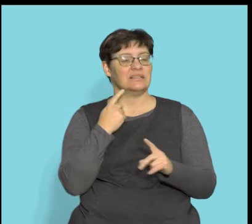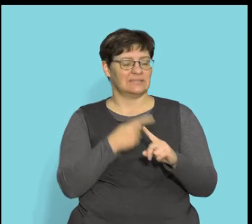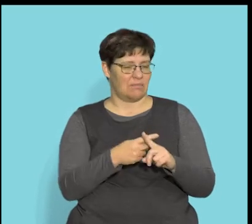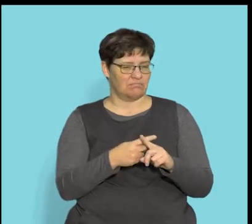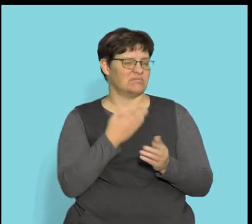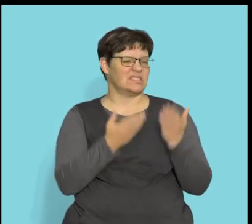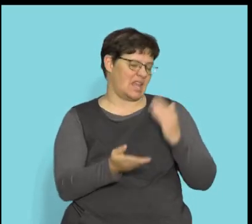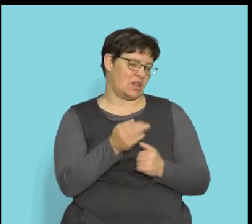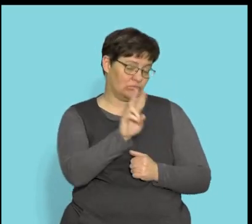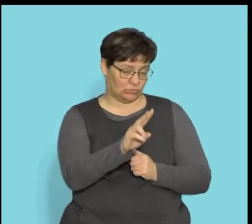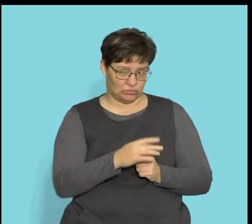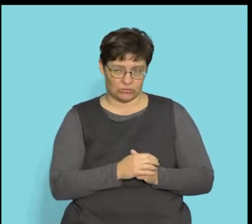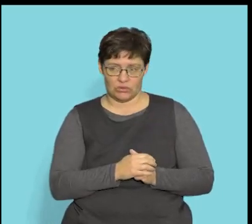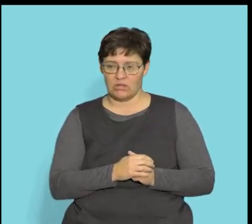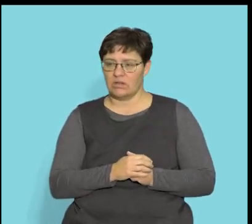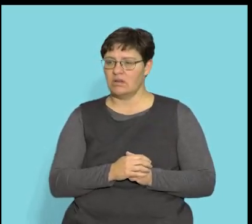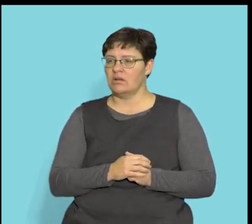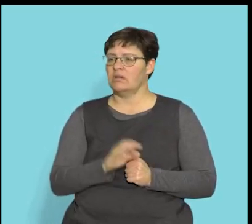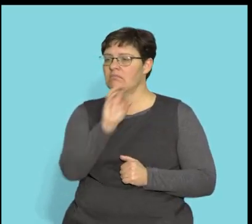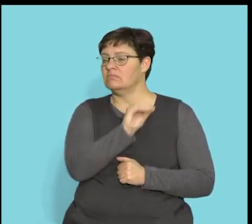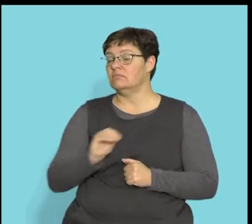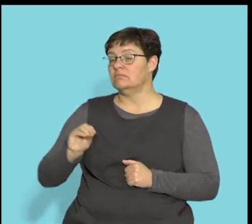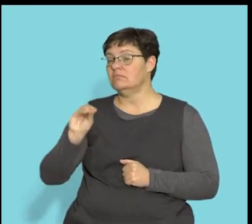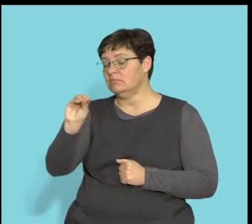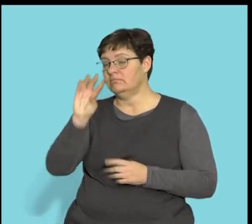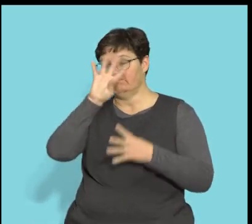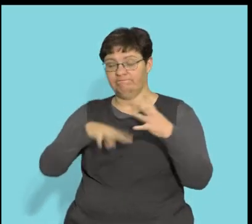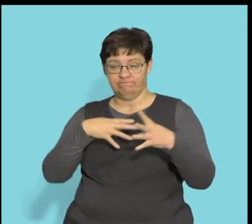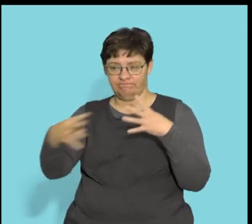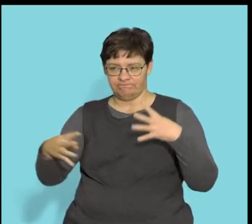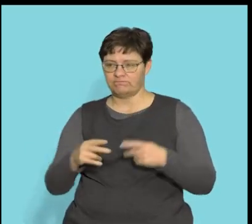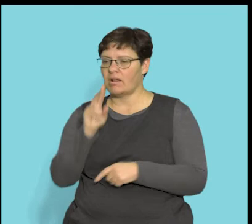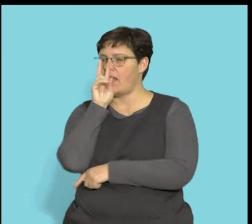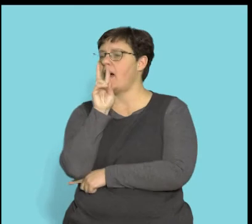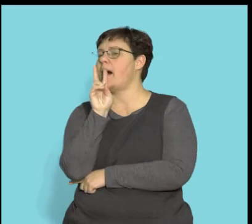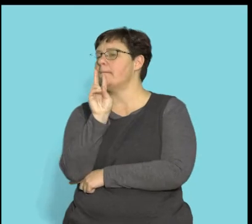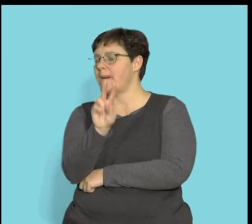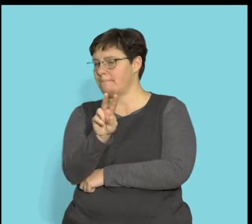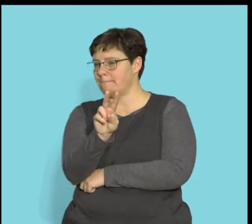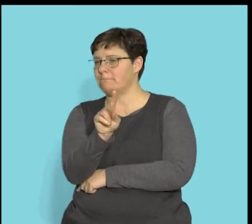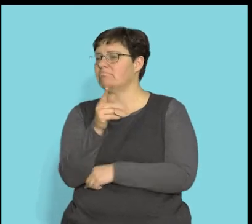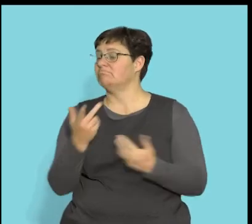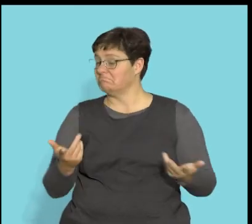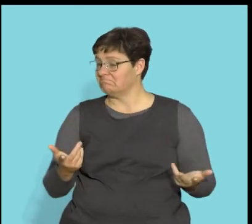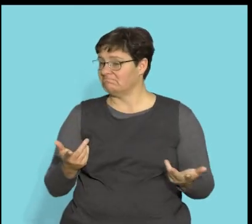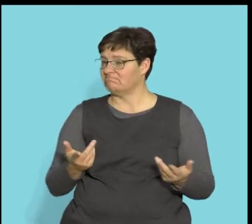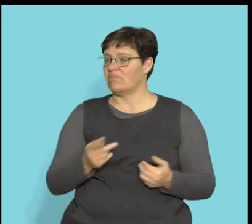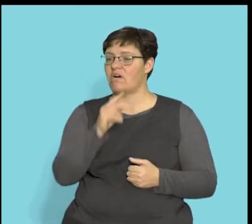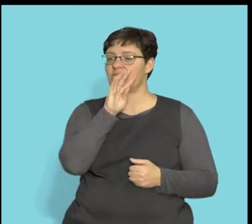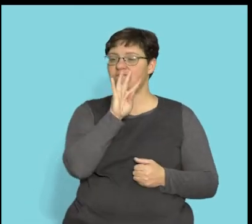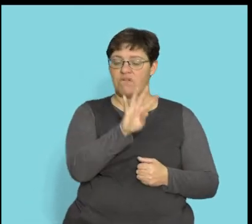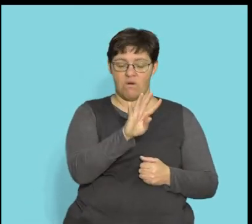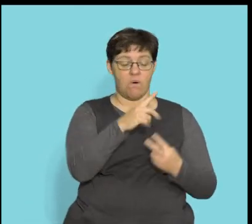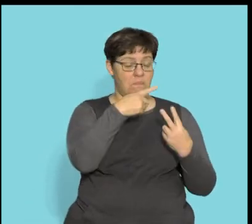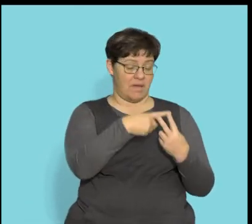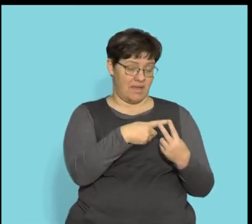multiplied it by a scale factor of 2. And if I substitute it into the formula, I can see that it becomes